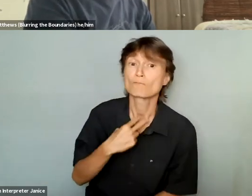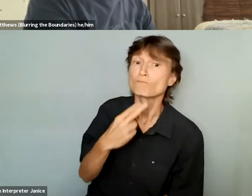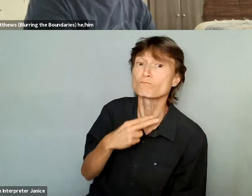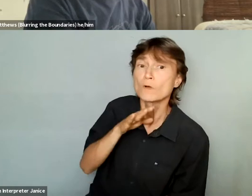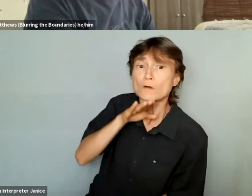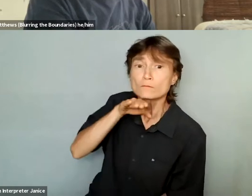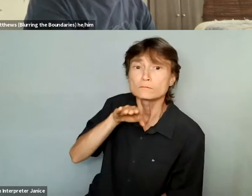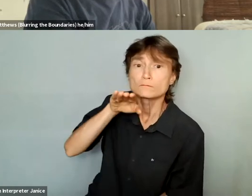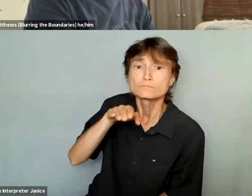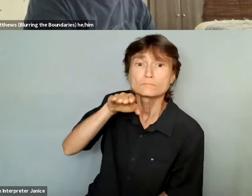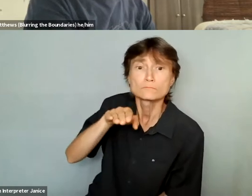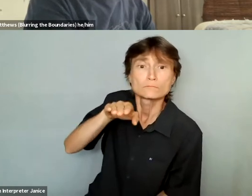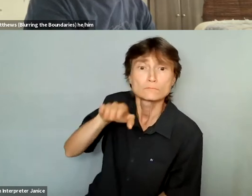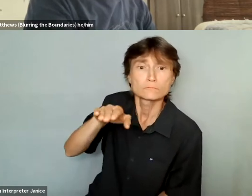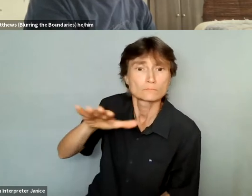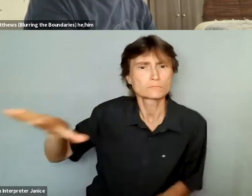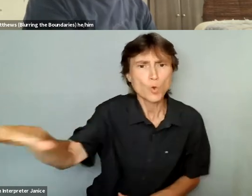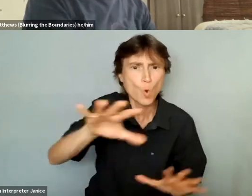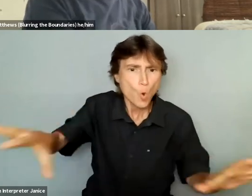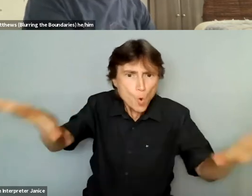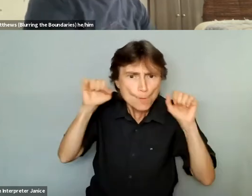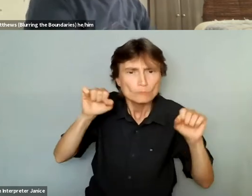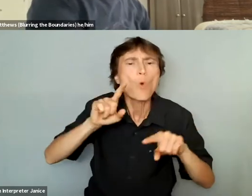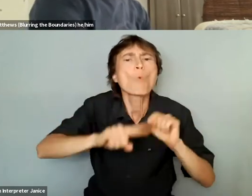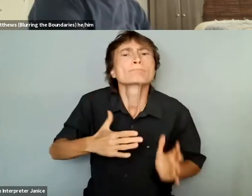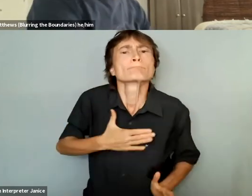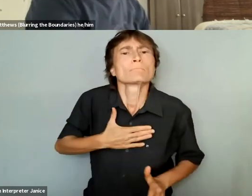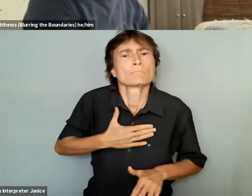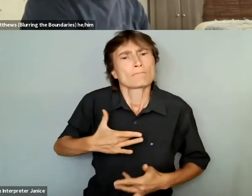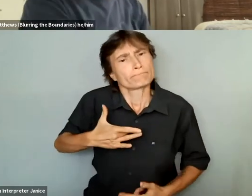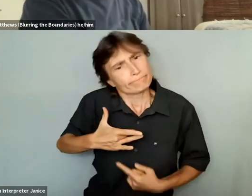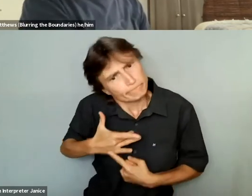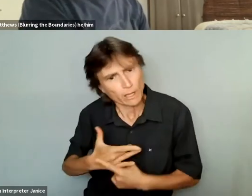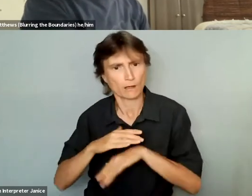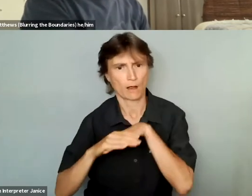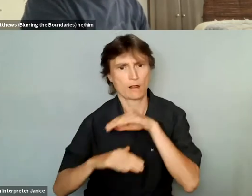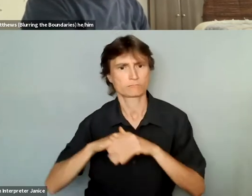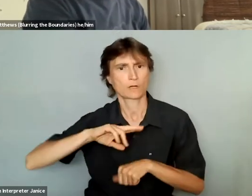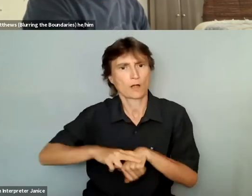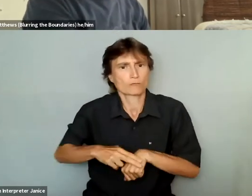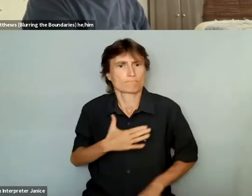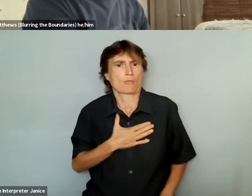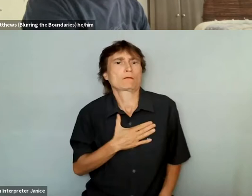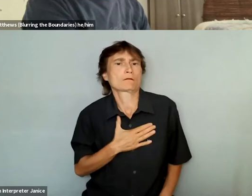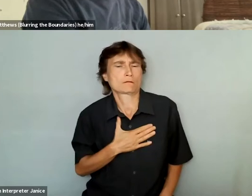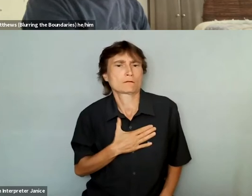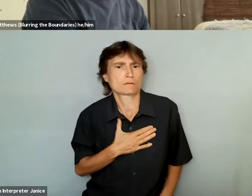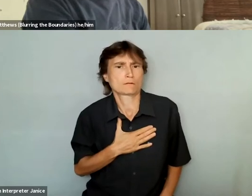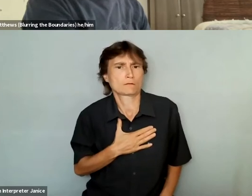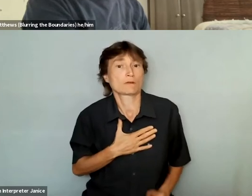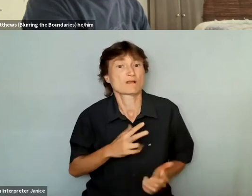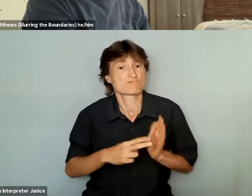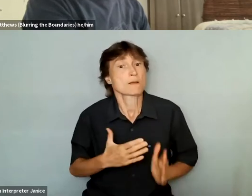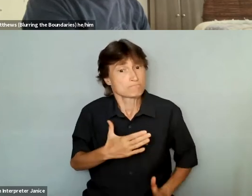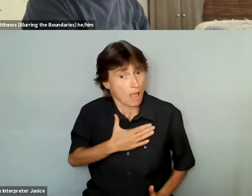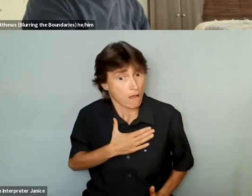seems to come out more naturally and something that actually accentuates my